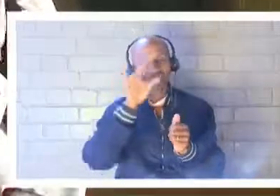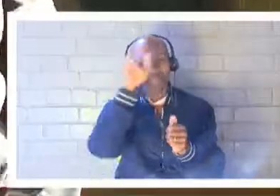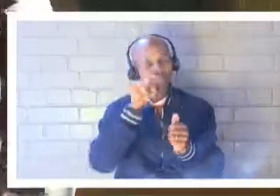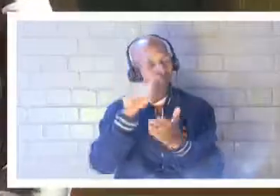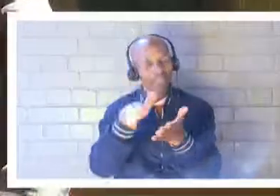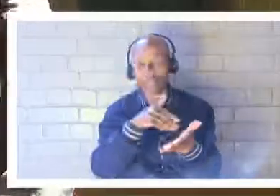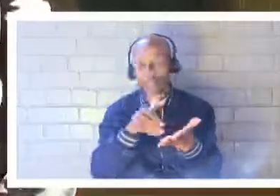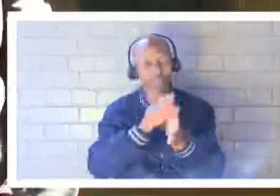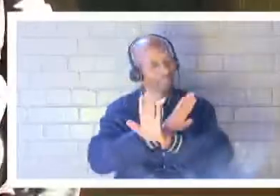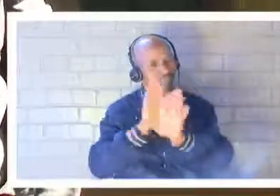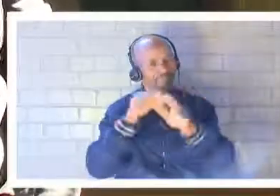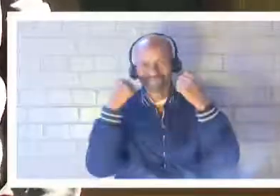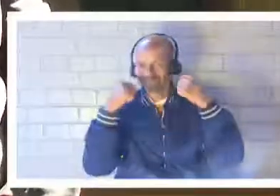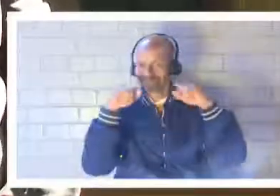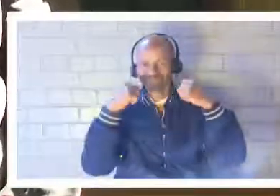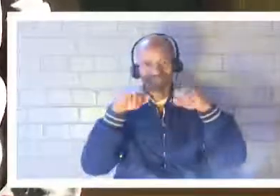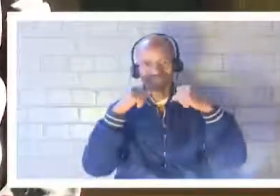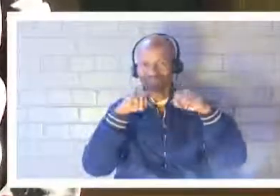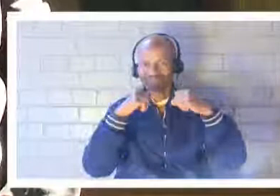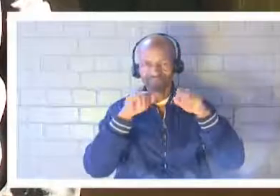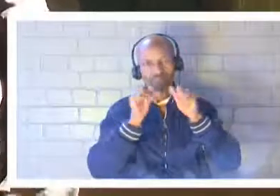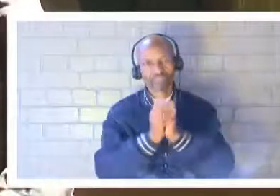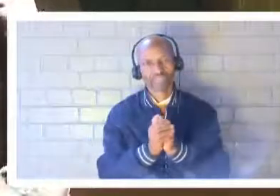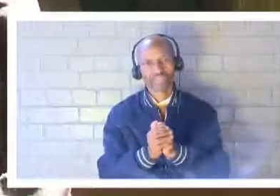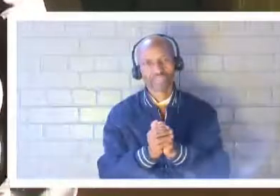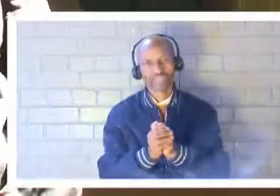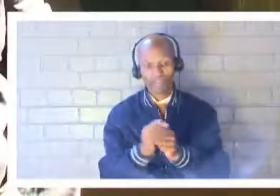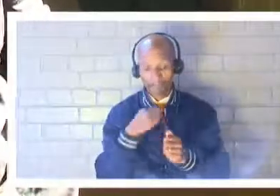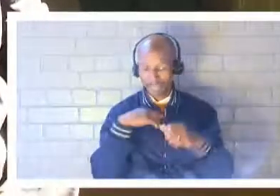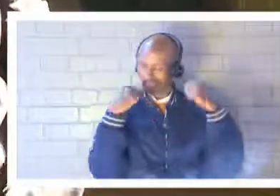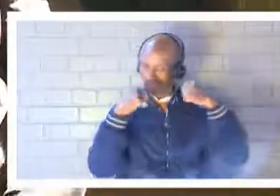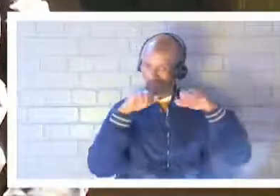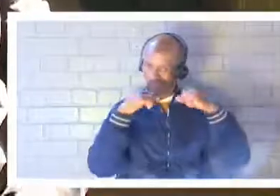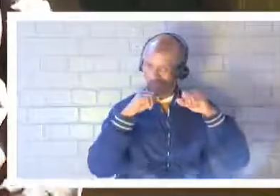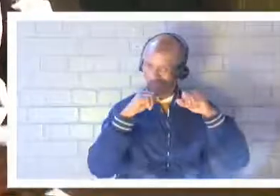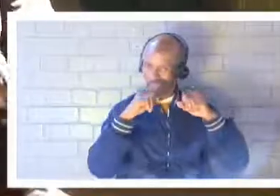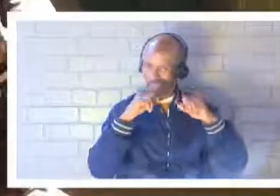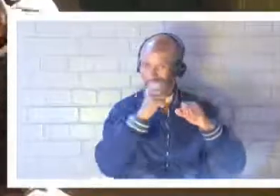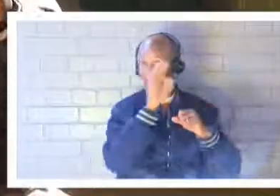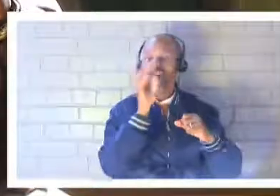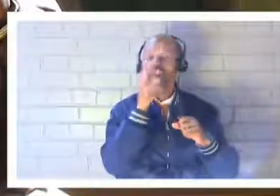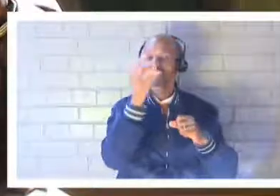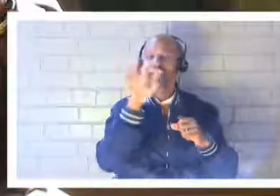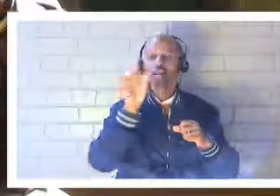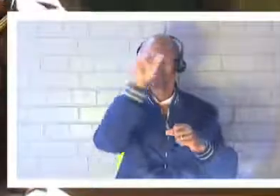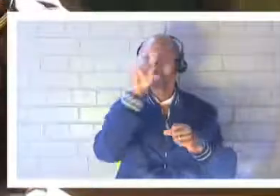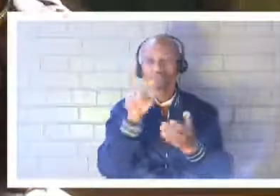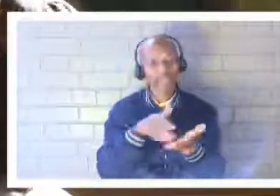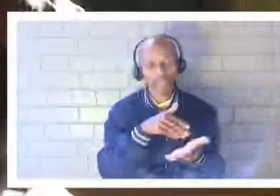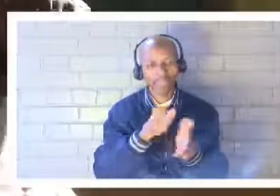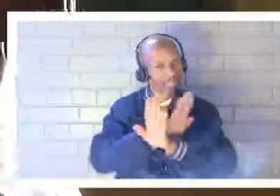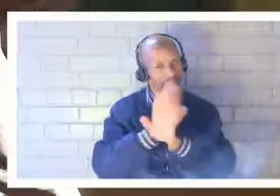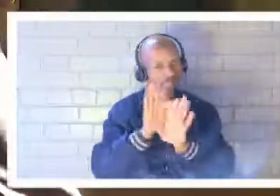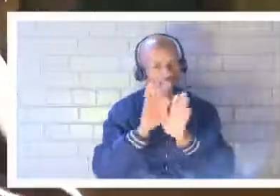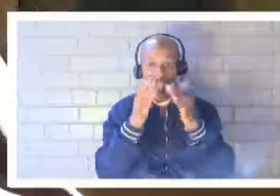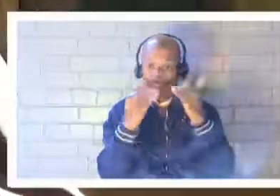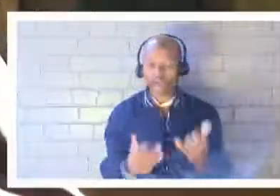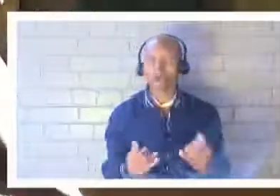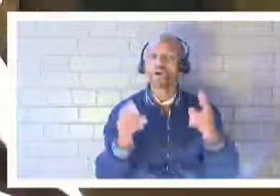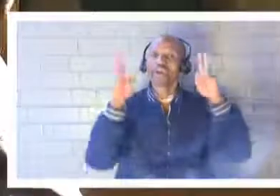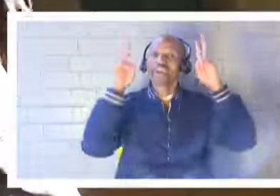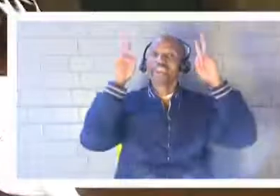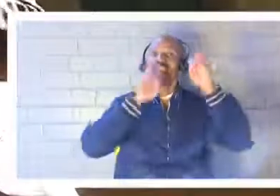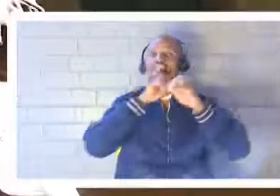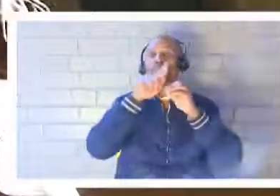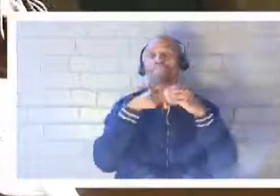I will disagree. I'll really disagree that we don't have capacity. And the issue